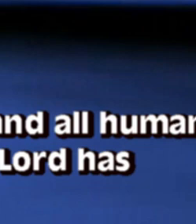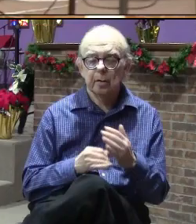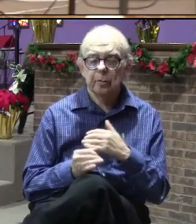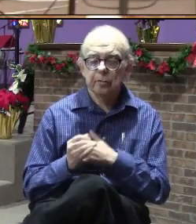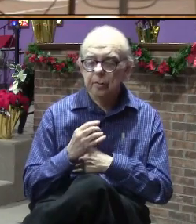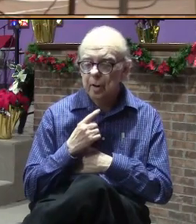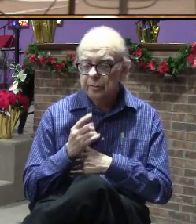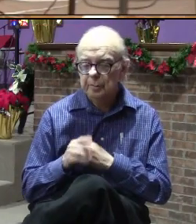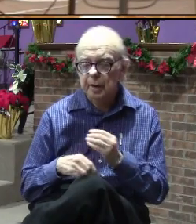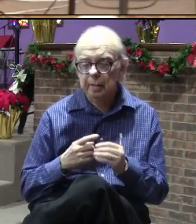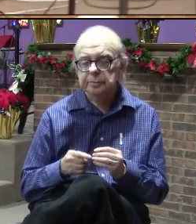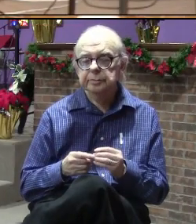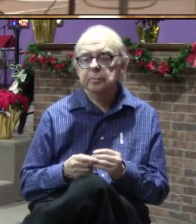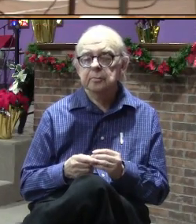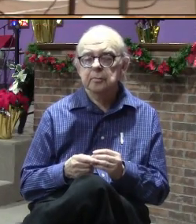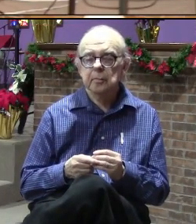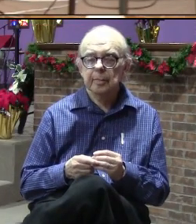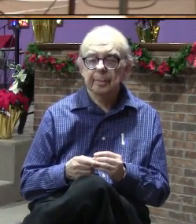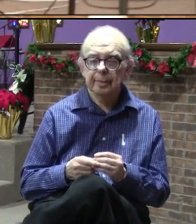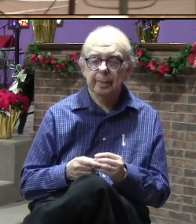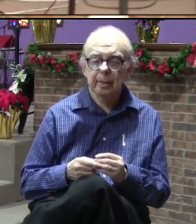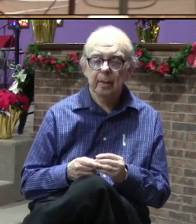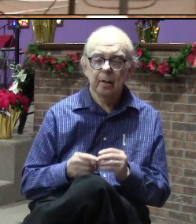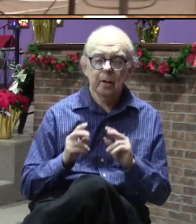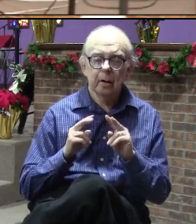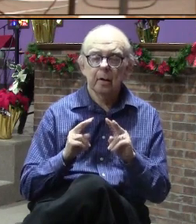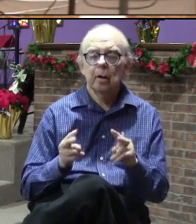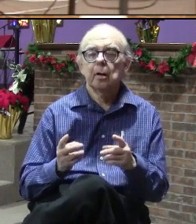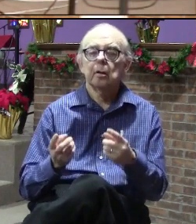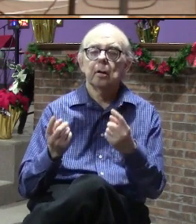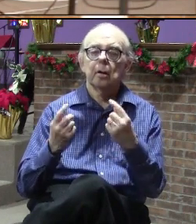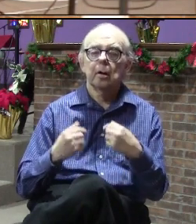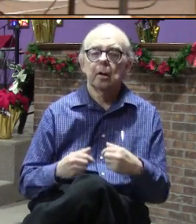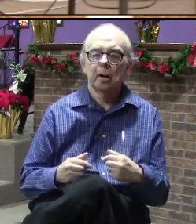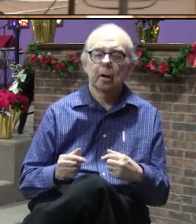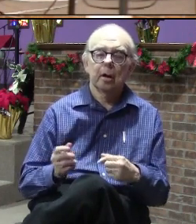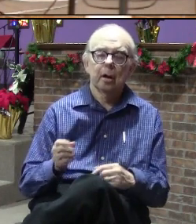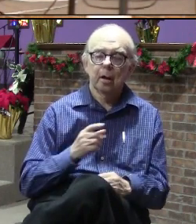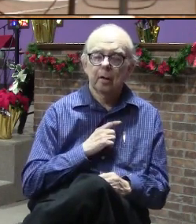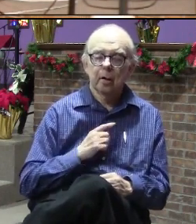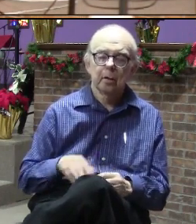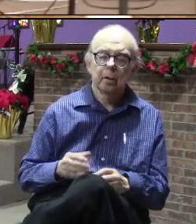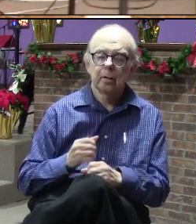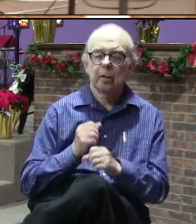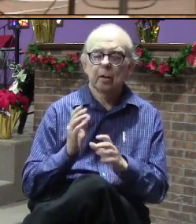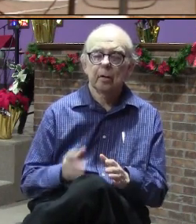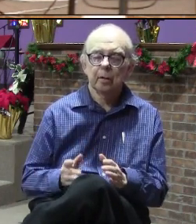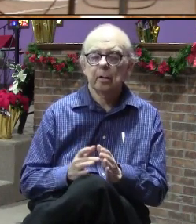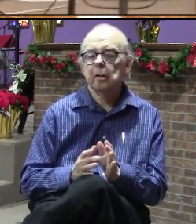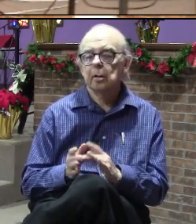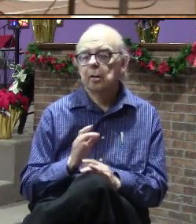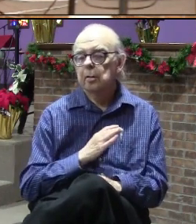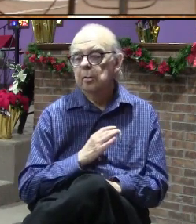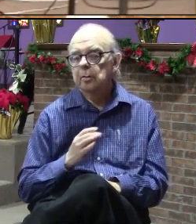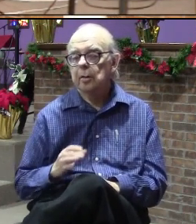about the prophetic coming of our Lord and our Savior, Jesus Christ.